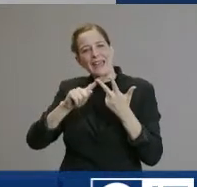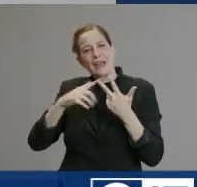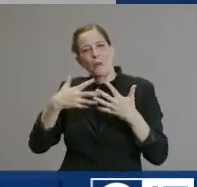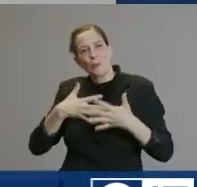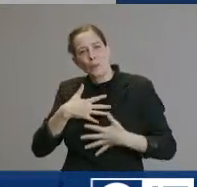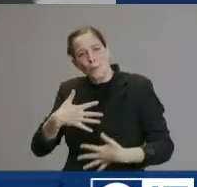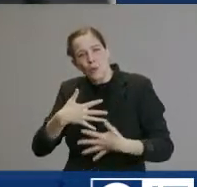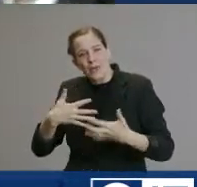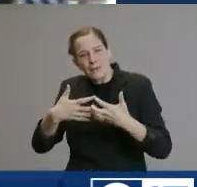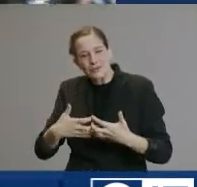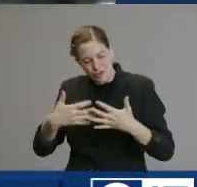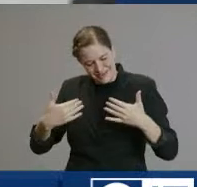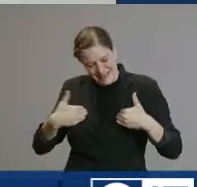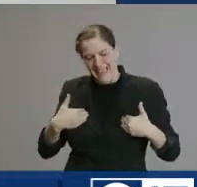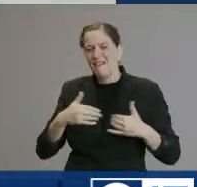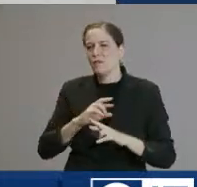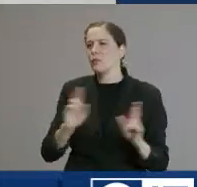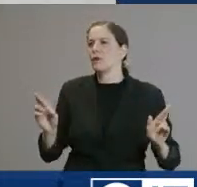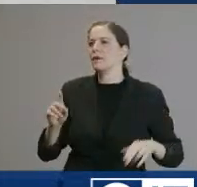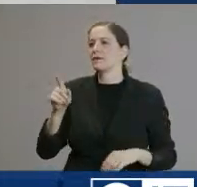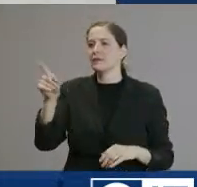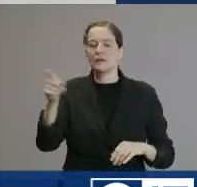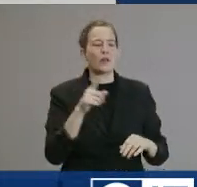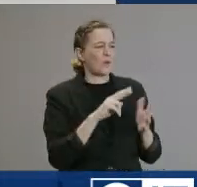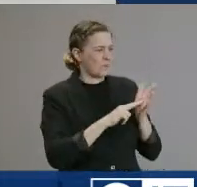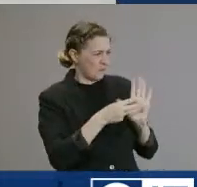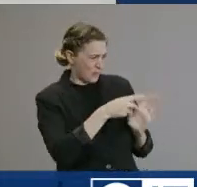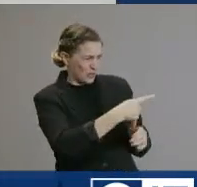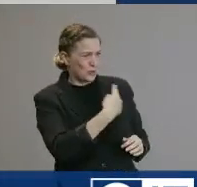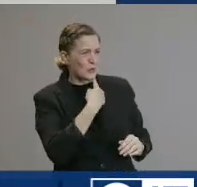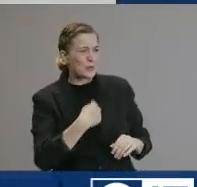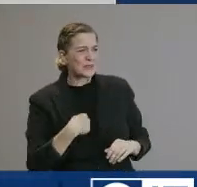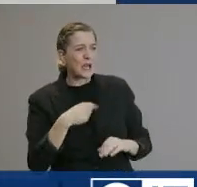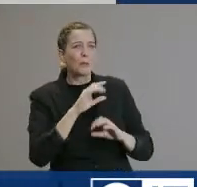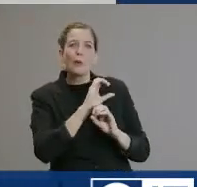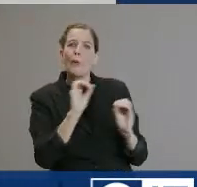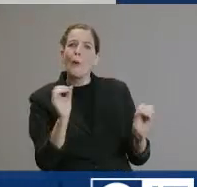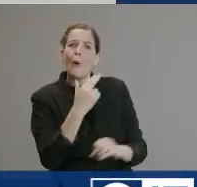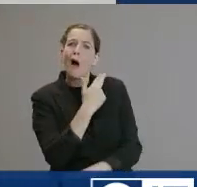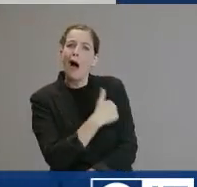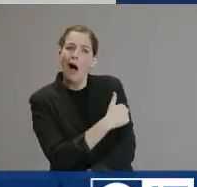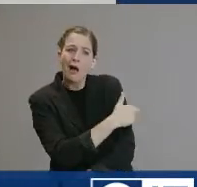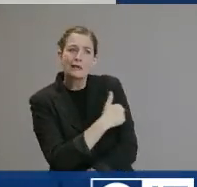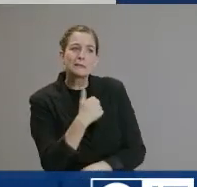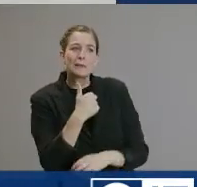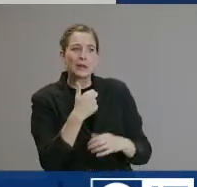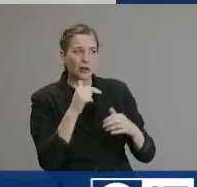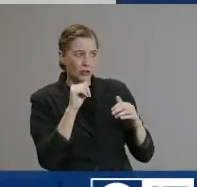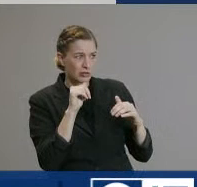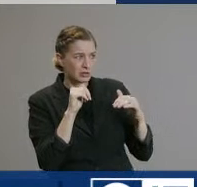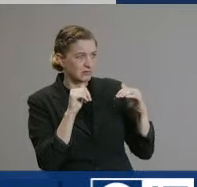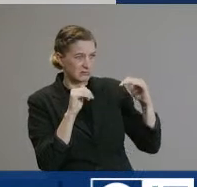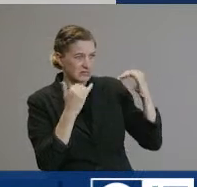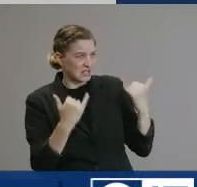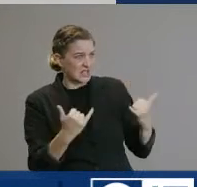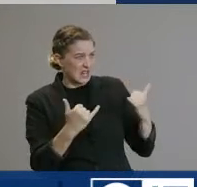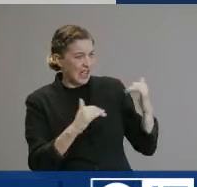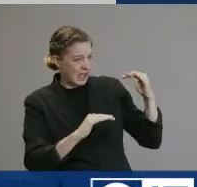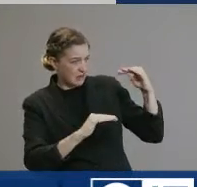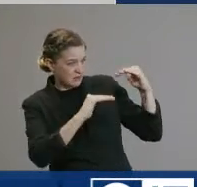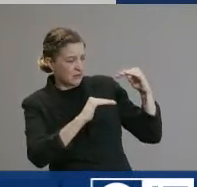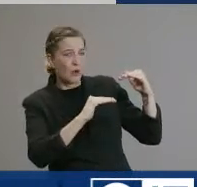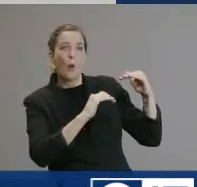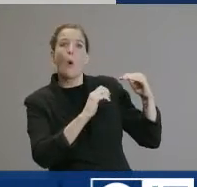no hospitals or hospital systems today that are at or above 80% capacity? So we do